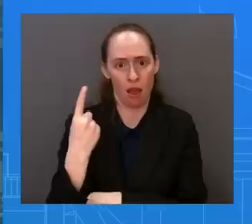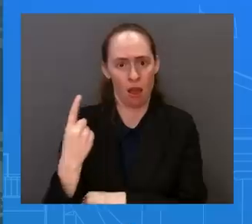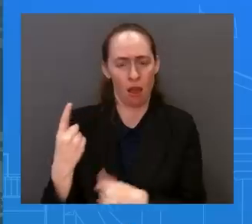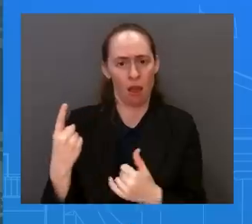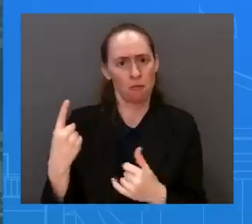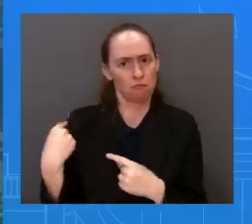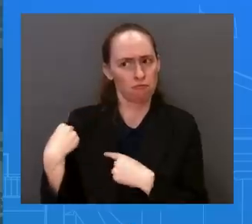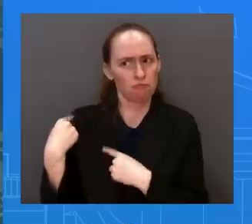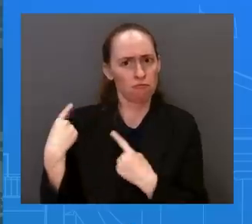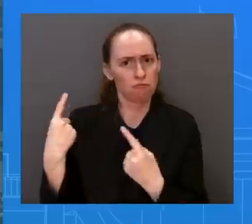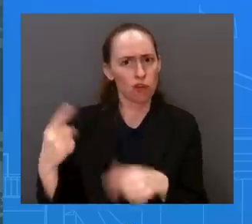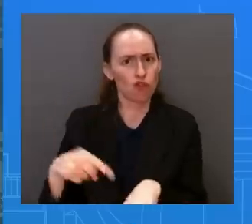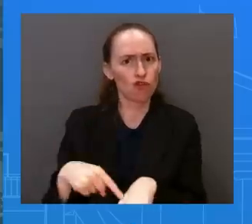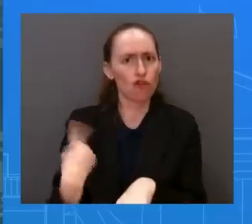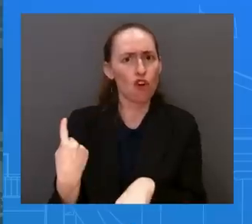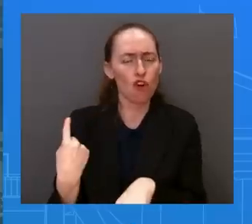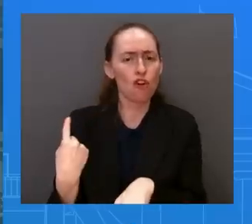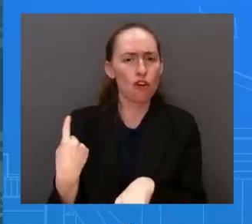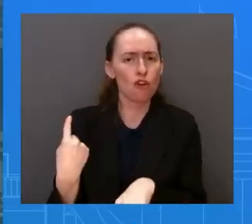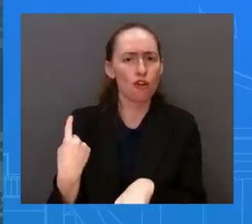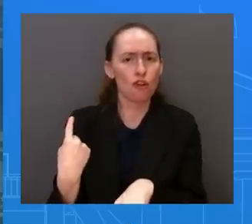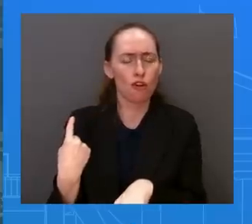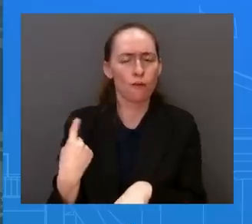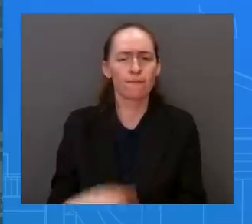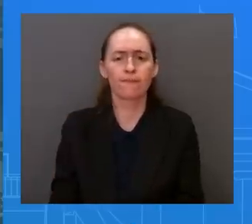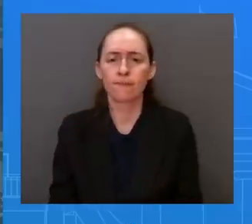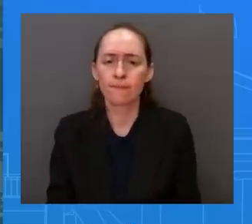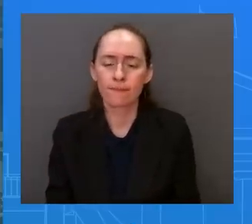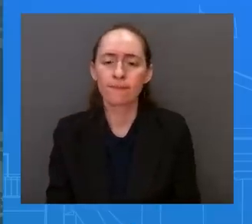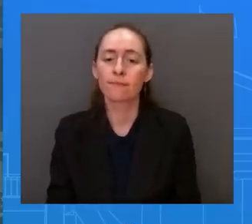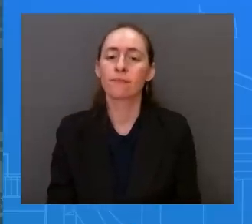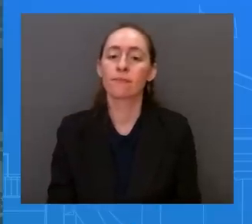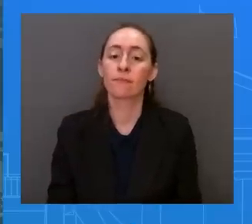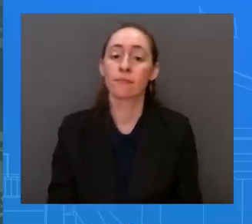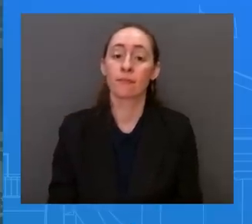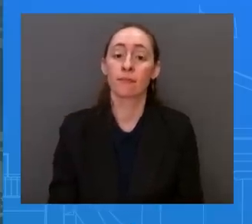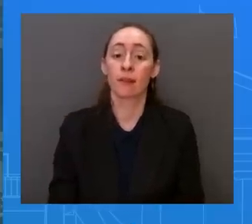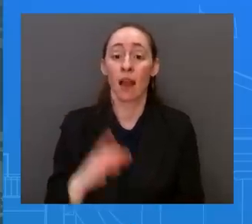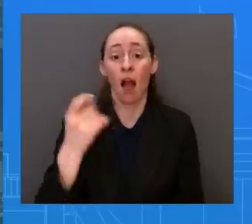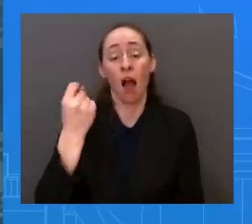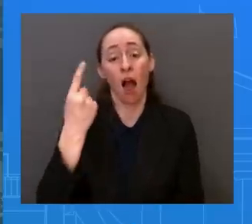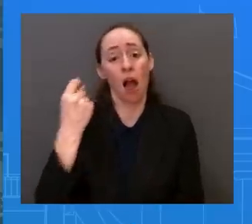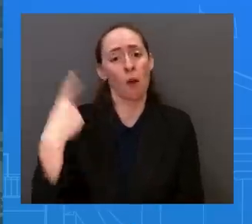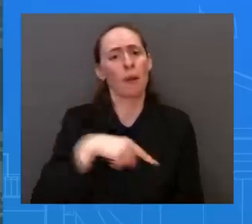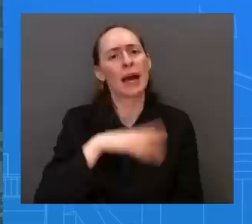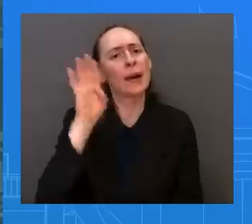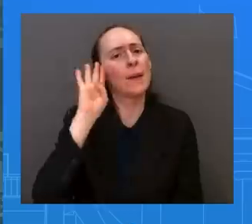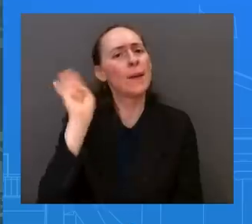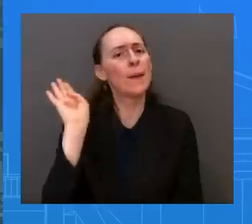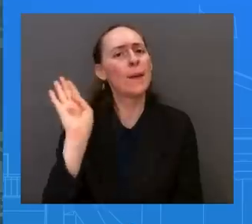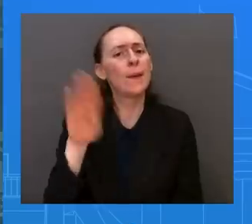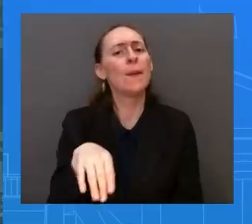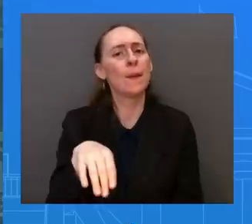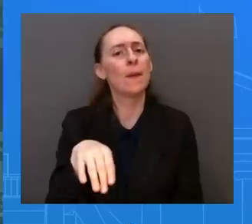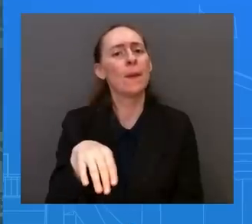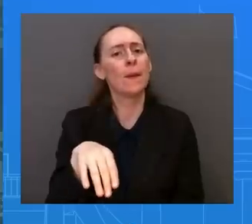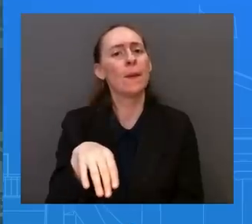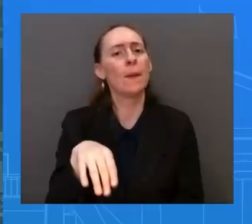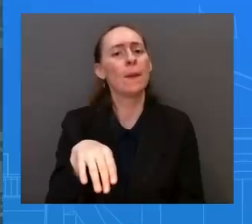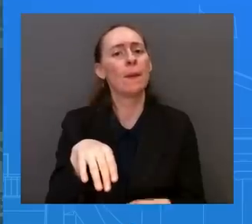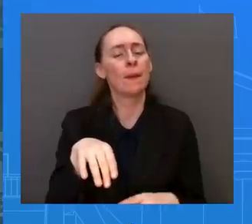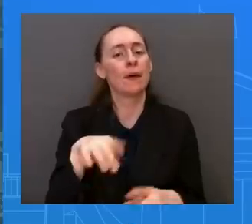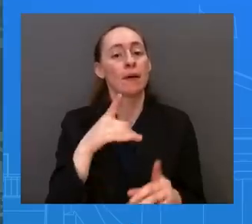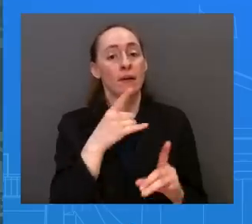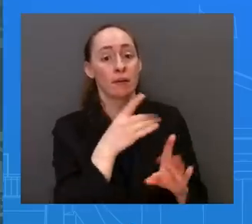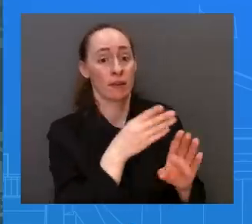the administration left. But the intelligence community, as I said, is prepared to give briefings to